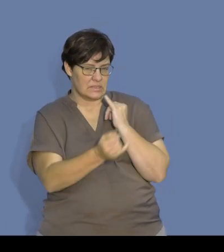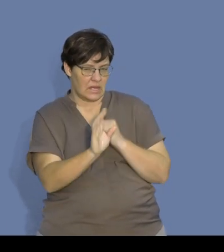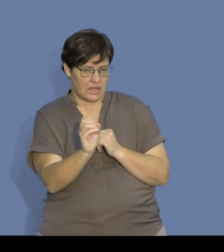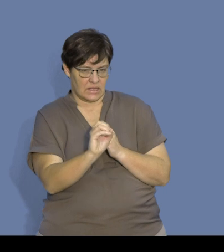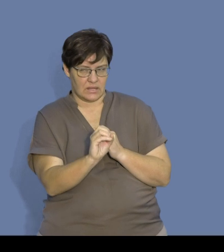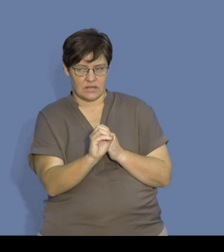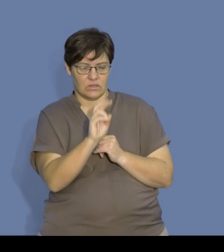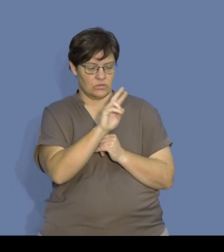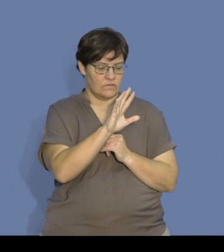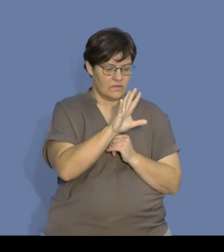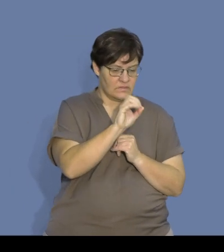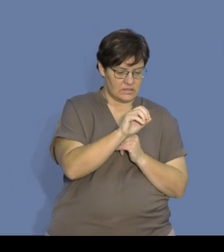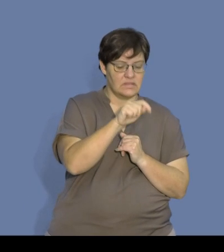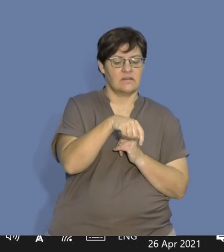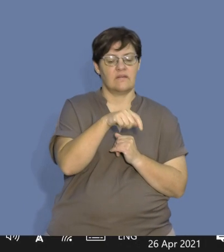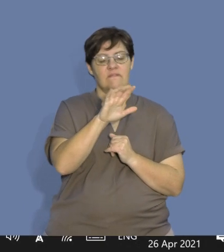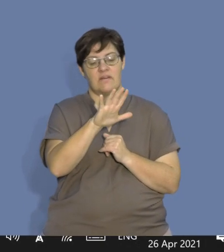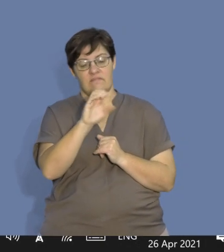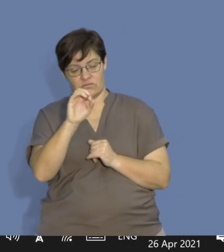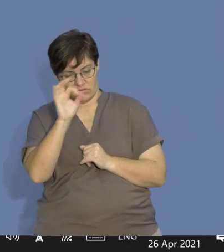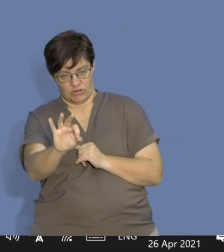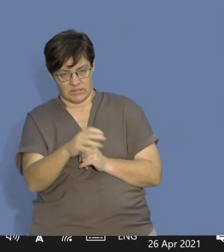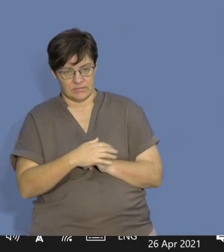250,500. I just want to double check that I haven't made an error.